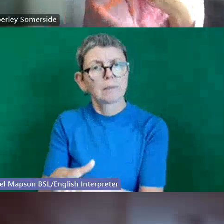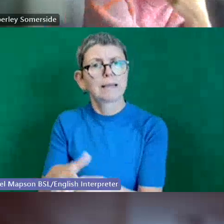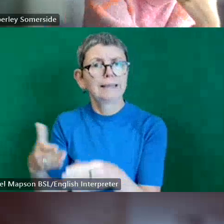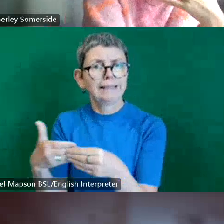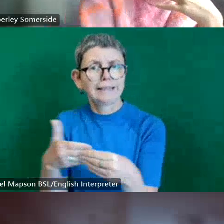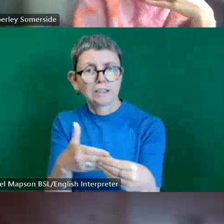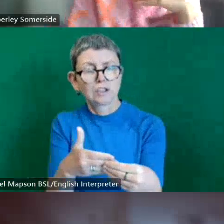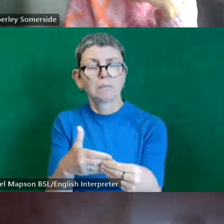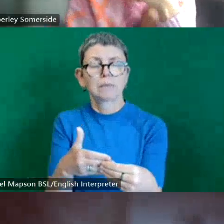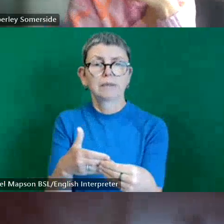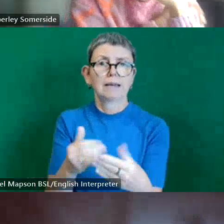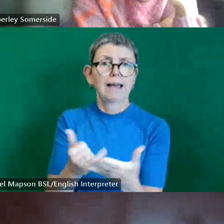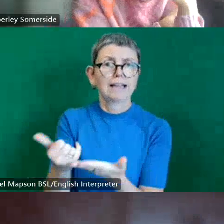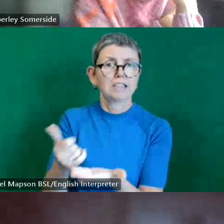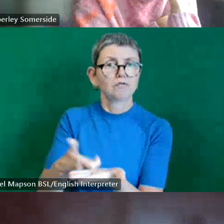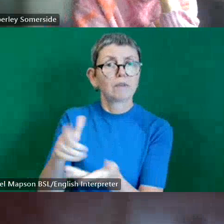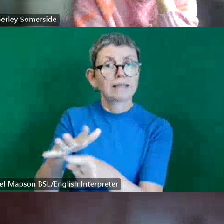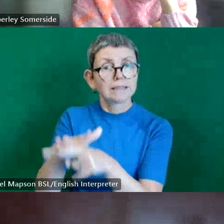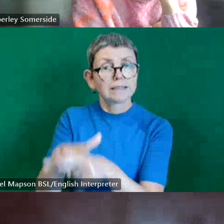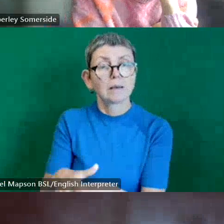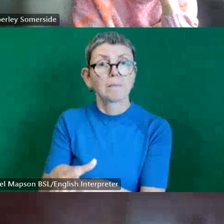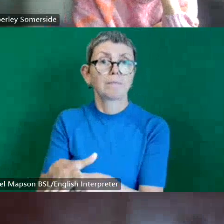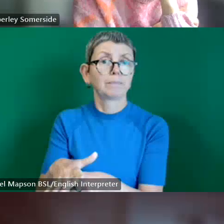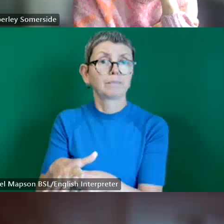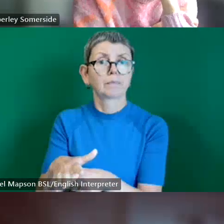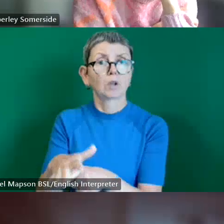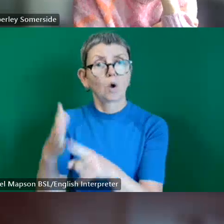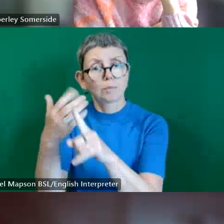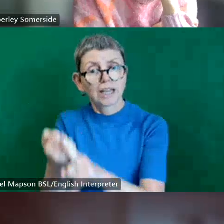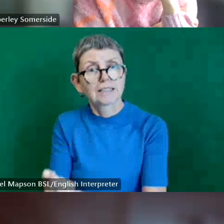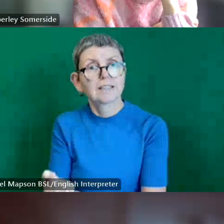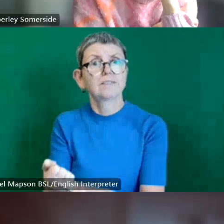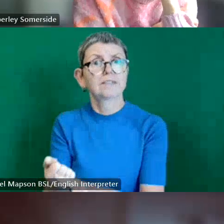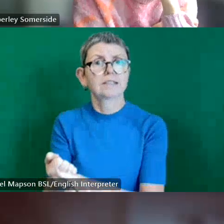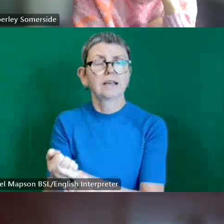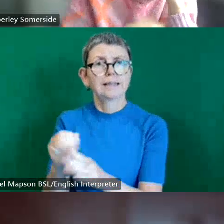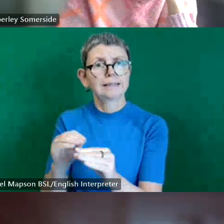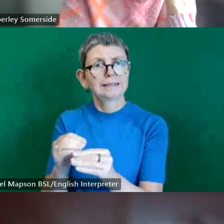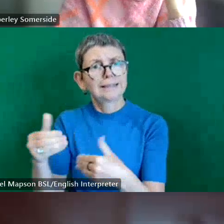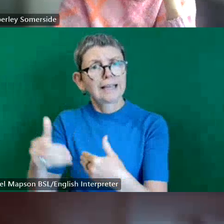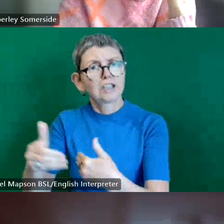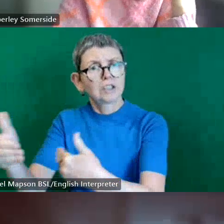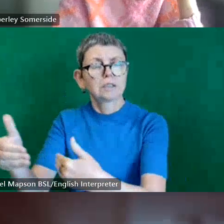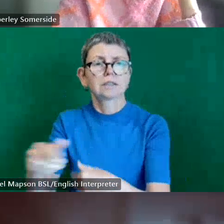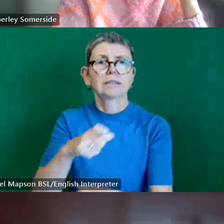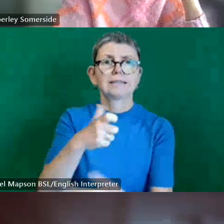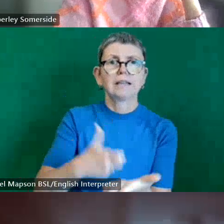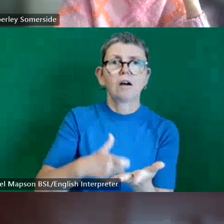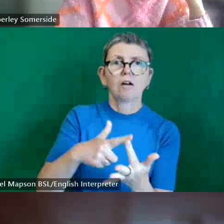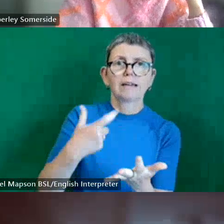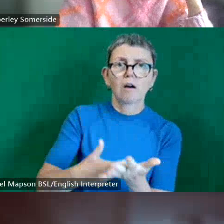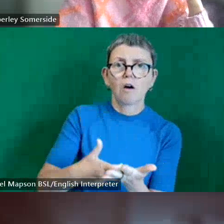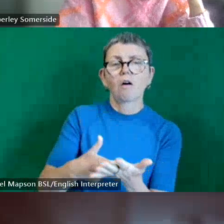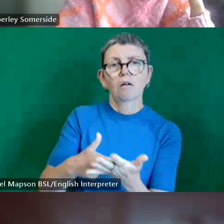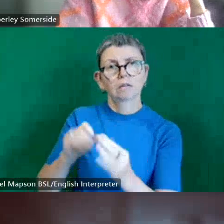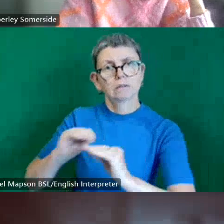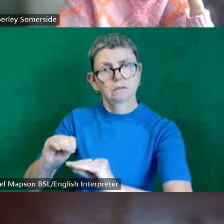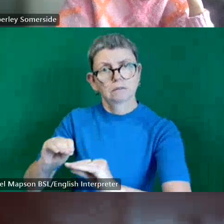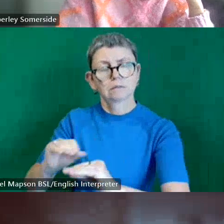objectives and sessions delivered by CRER for senior leaders in their teams. And we know